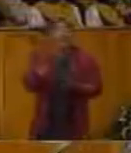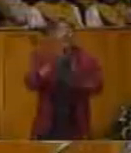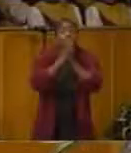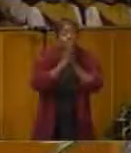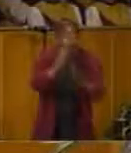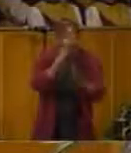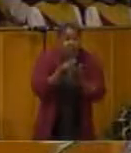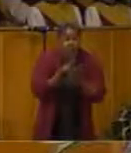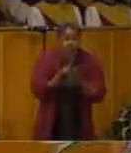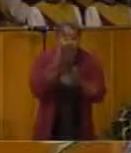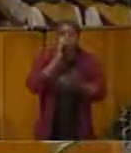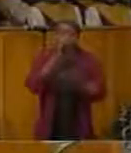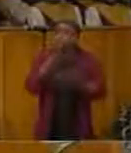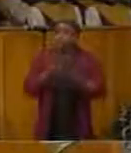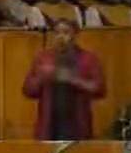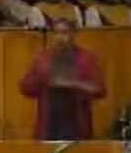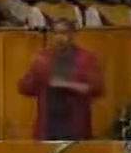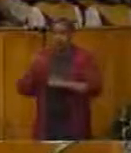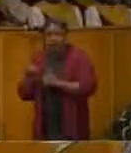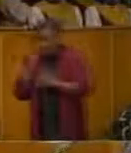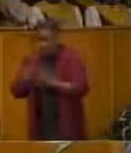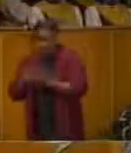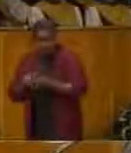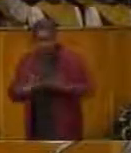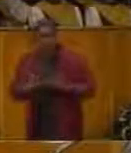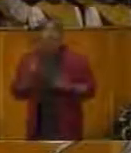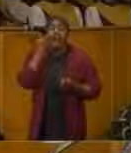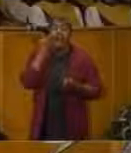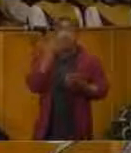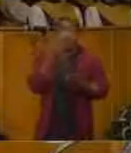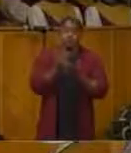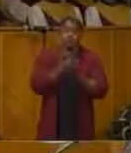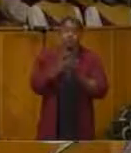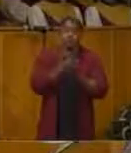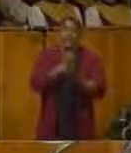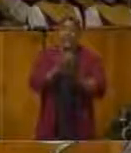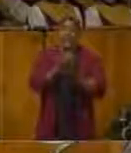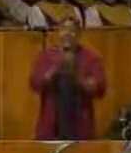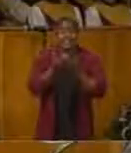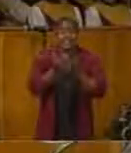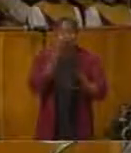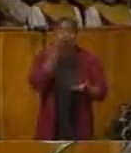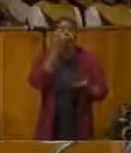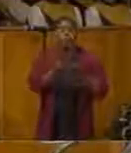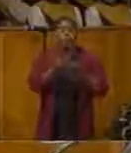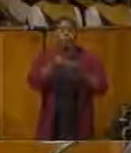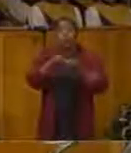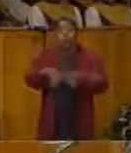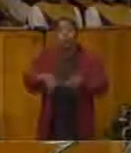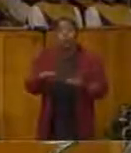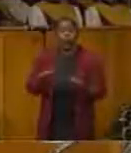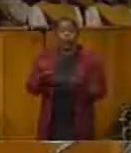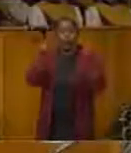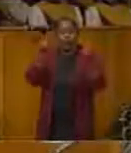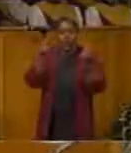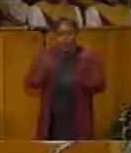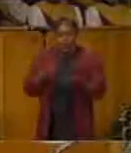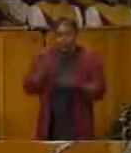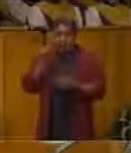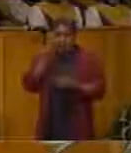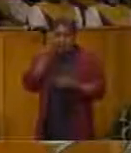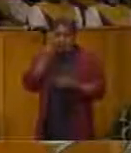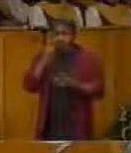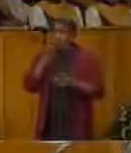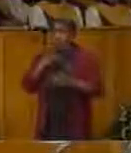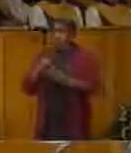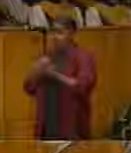you're probably going to tithe on it. If you got it easily, you're probably going to lose it quickly. If it's old